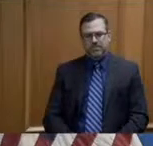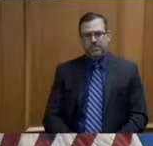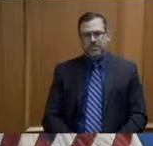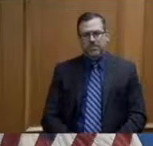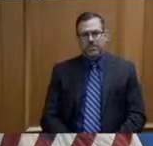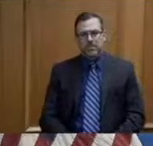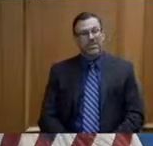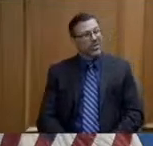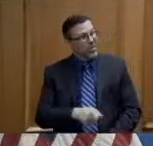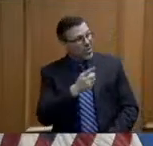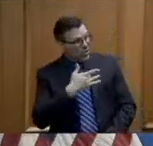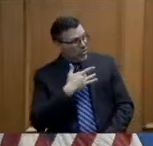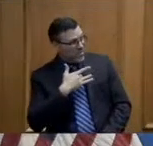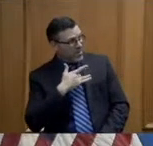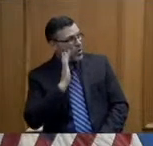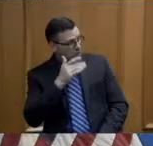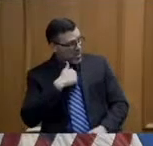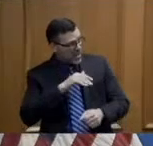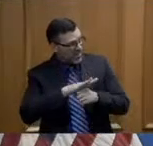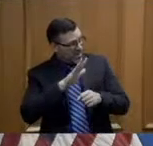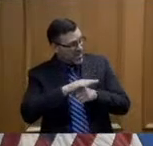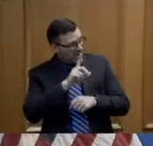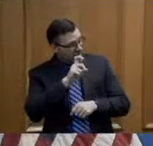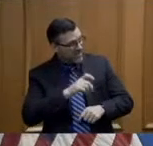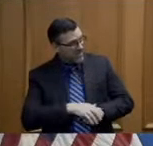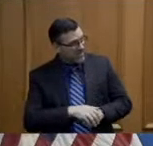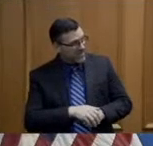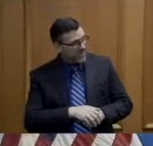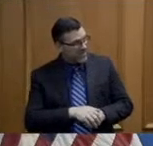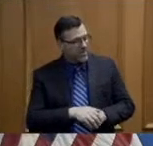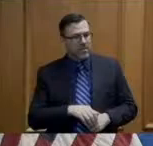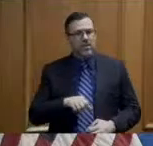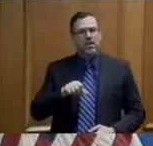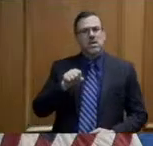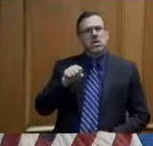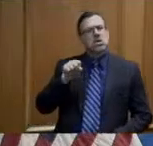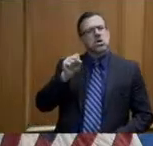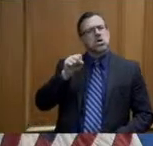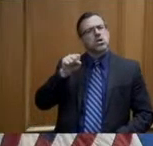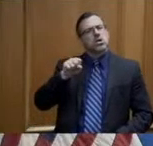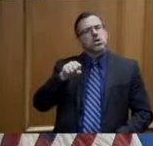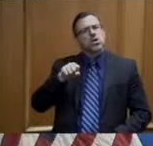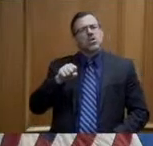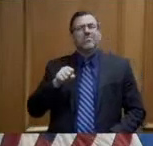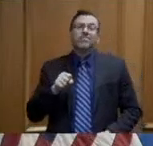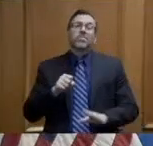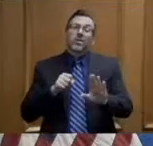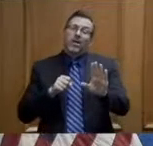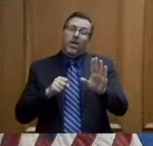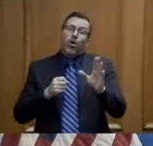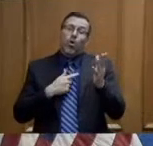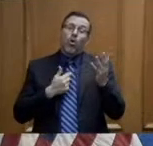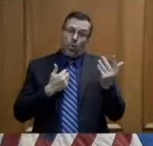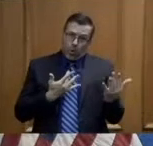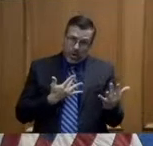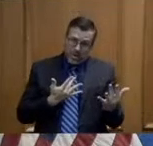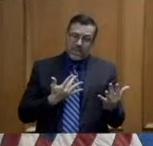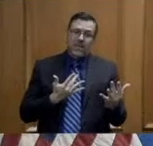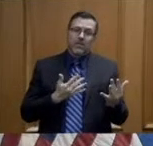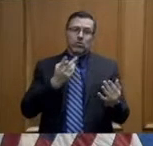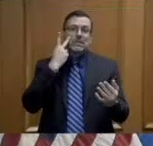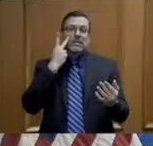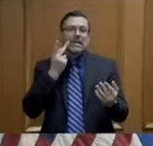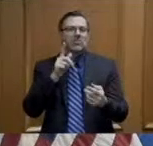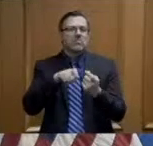So you feel like it will be enough? We do. We're certainly waiting to see what it would be. I can't, until we know what the